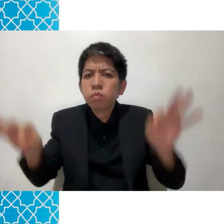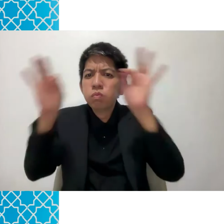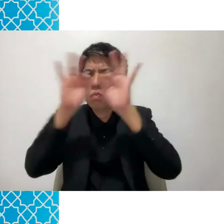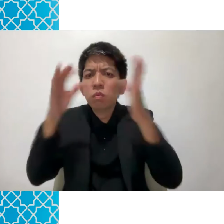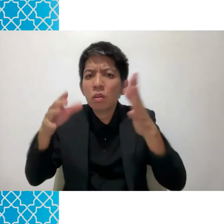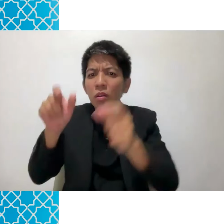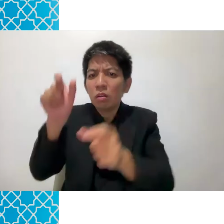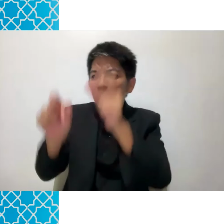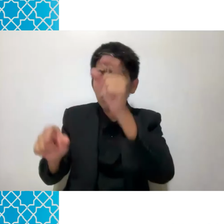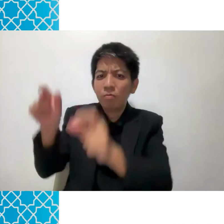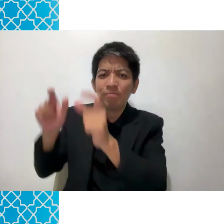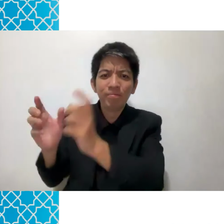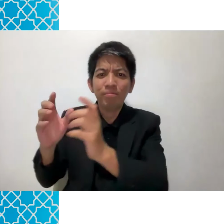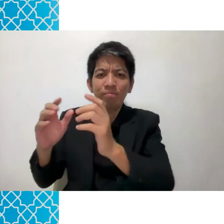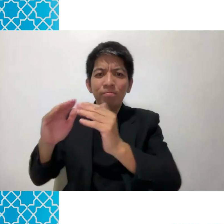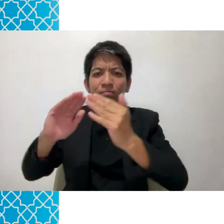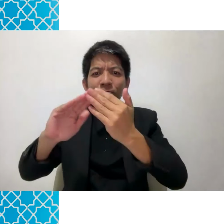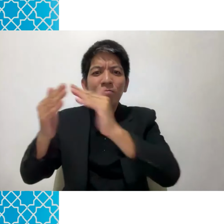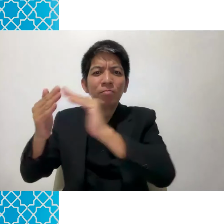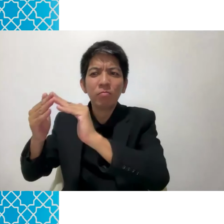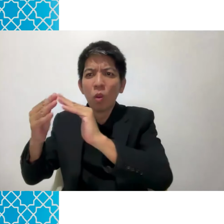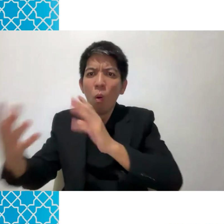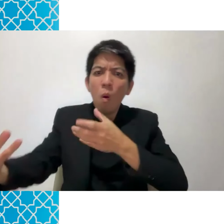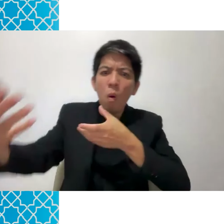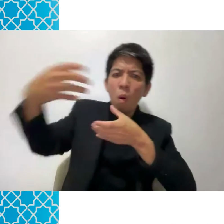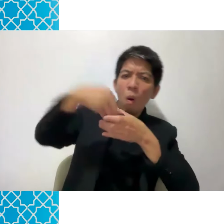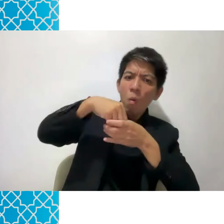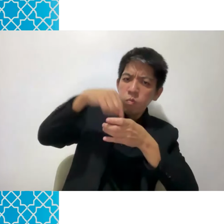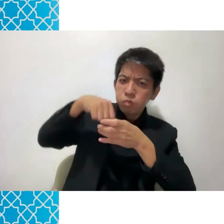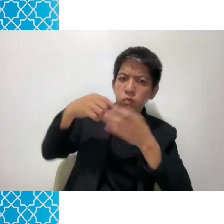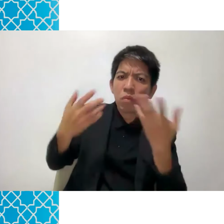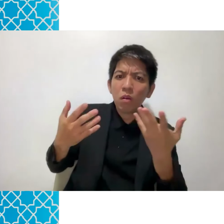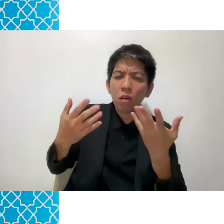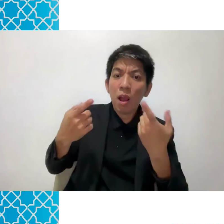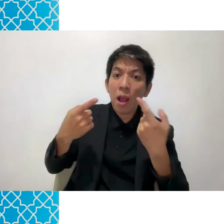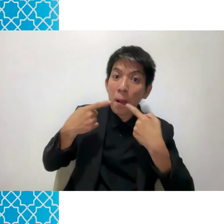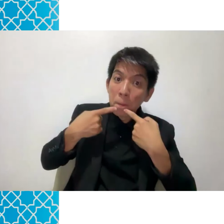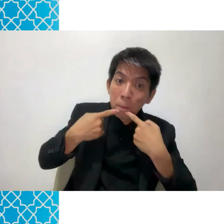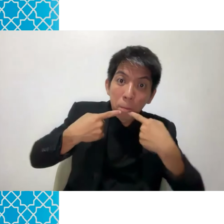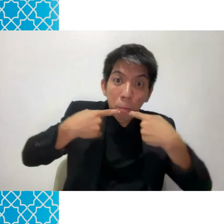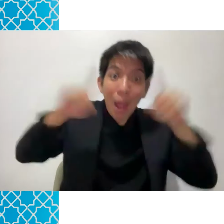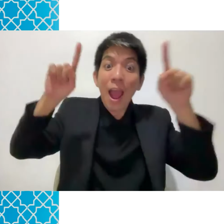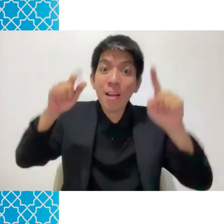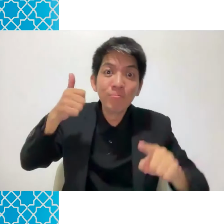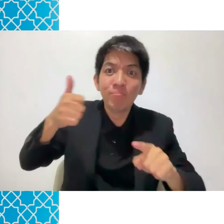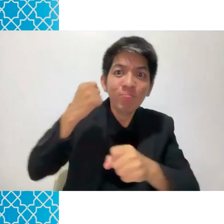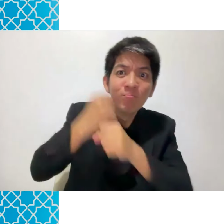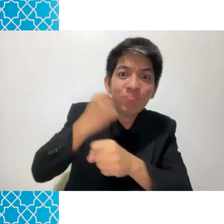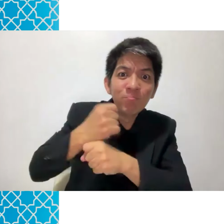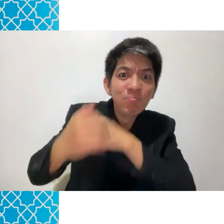engagement, but how do we make sure it's meaningful? And I will first pass the mic.